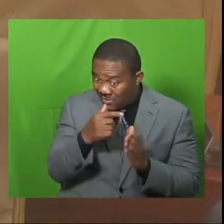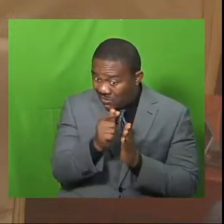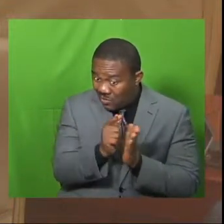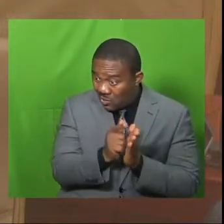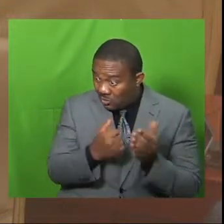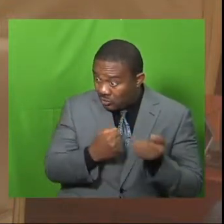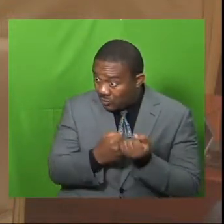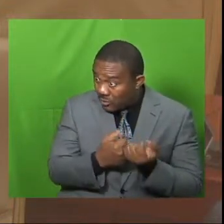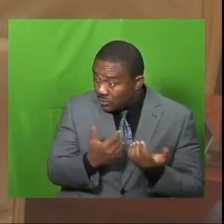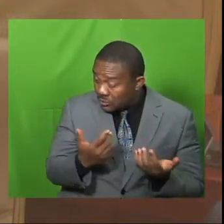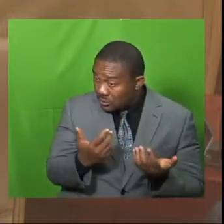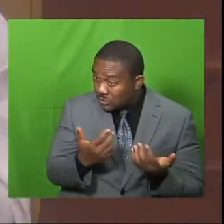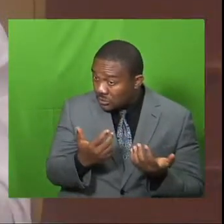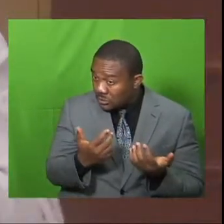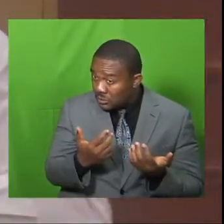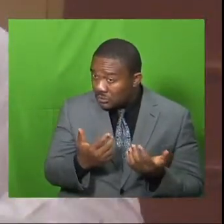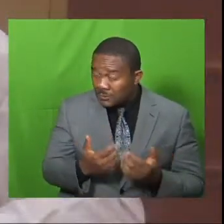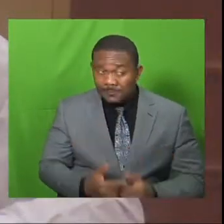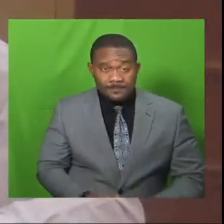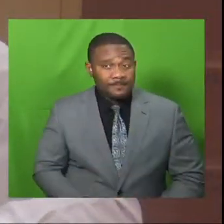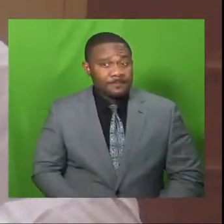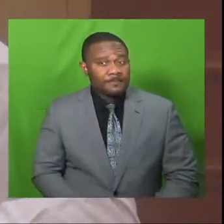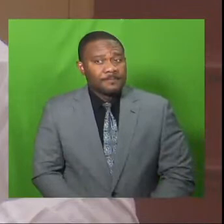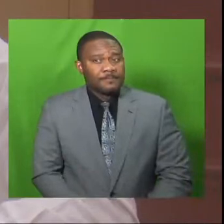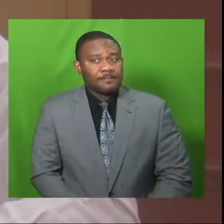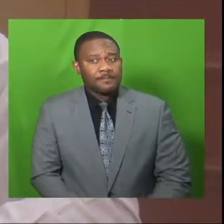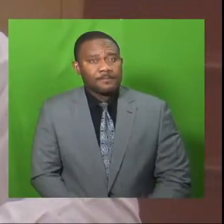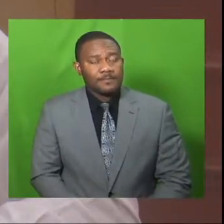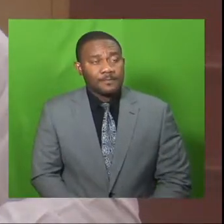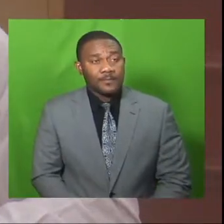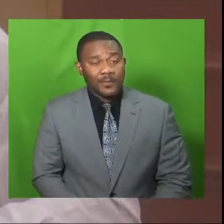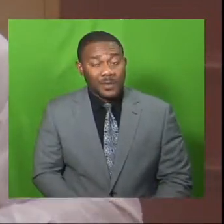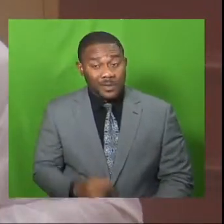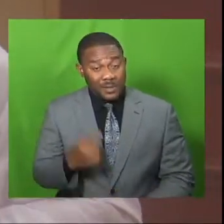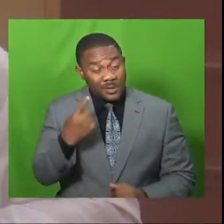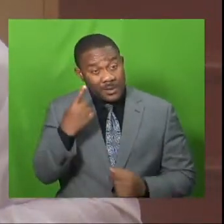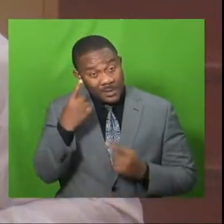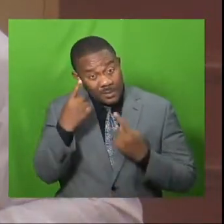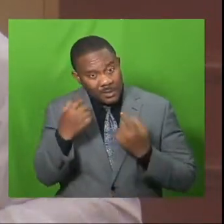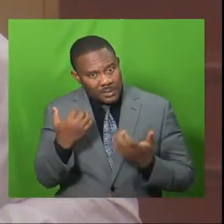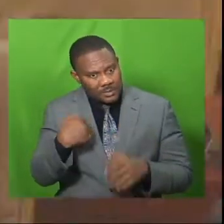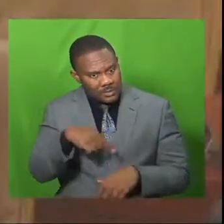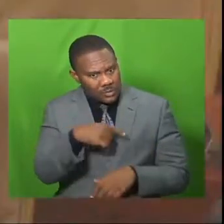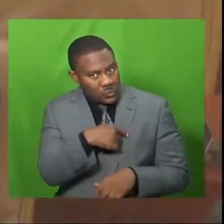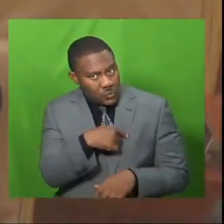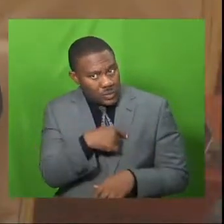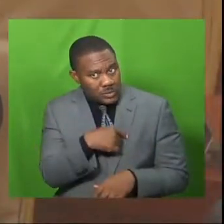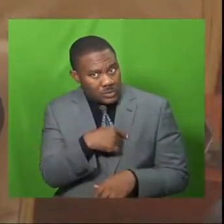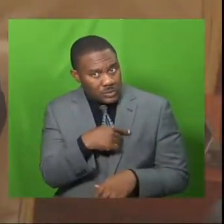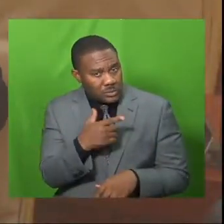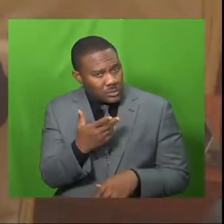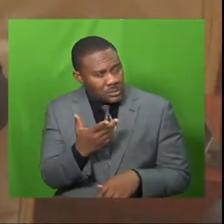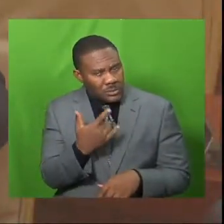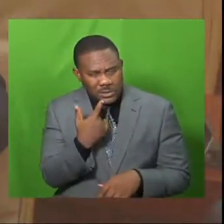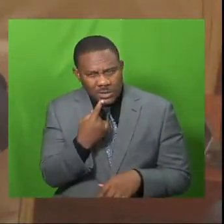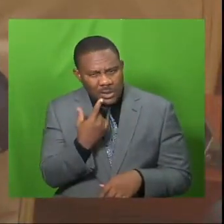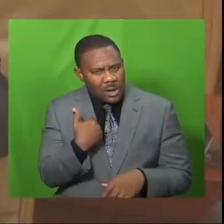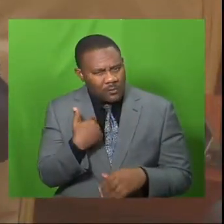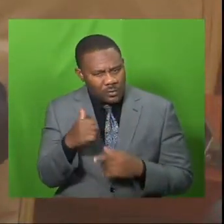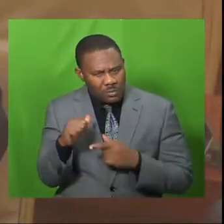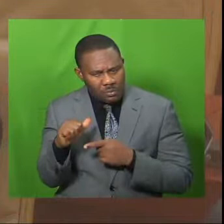Because, Mr. Speaker, time and again, we have argued that we are guided by